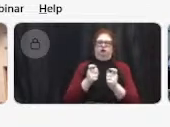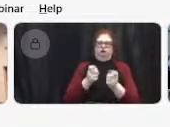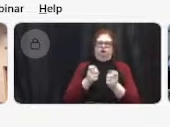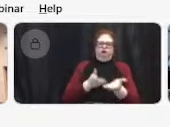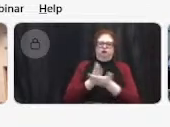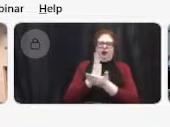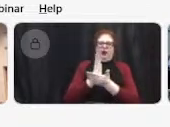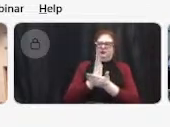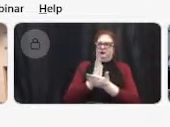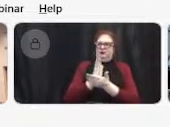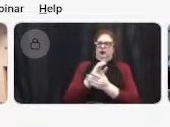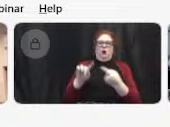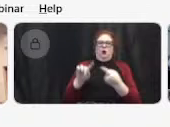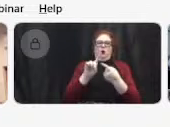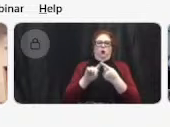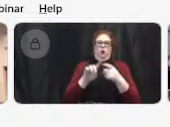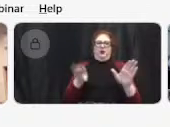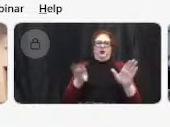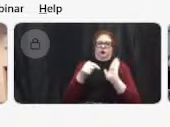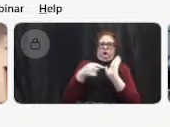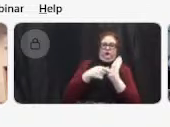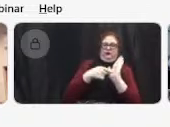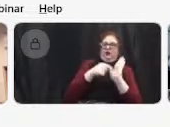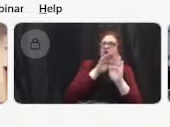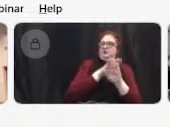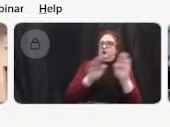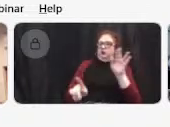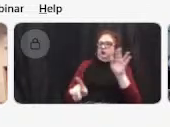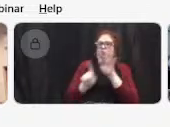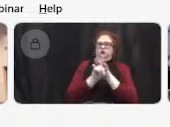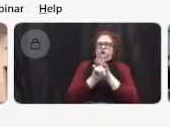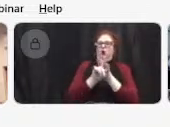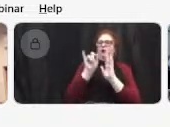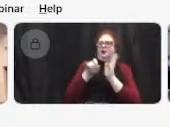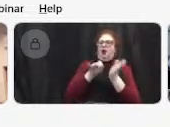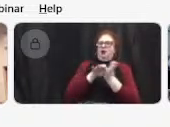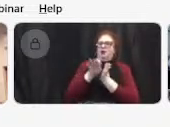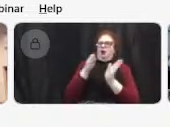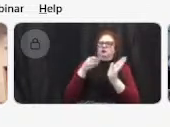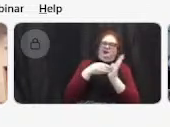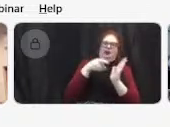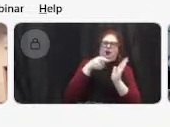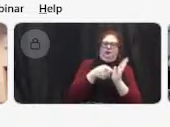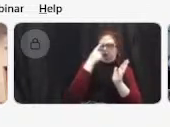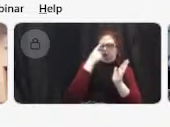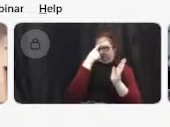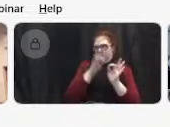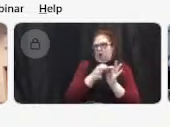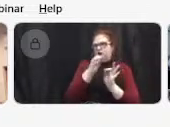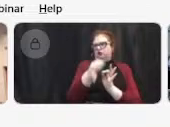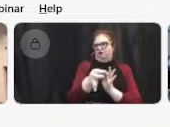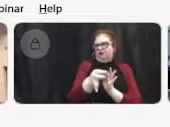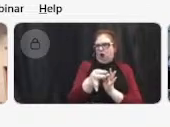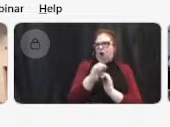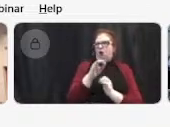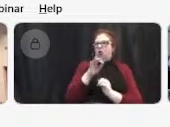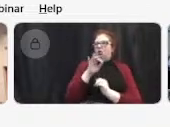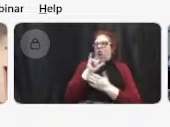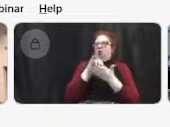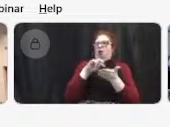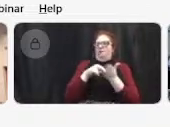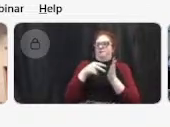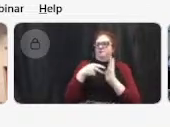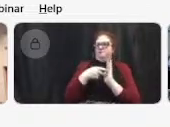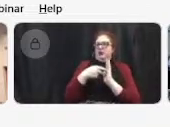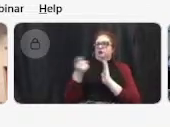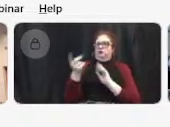this and they don't show up, that counts against their deferrals. So if you look at the bylaws at